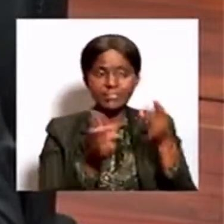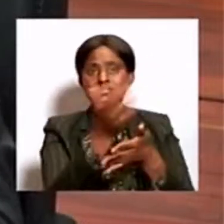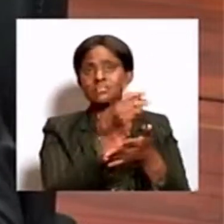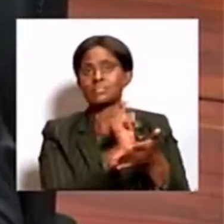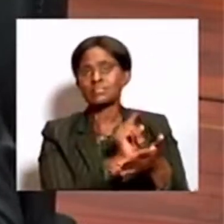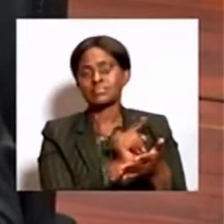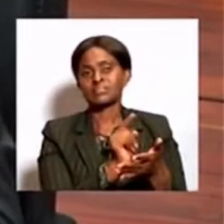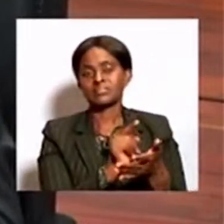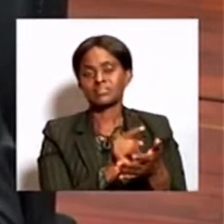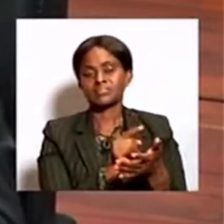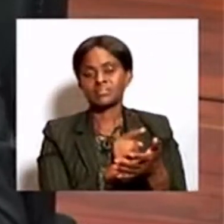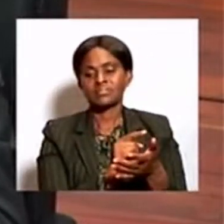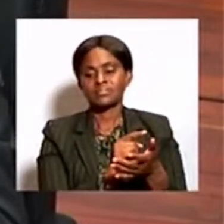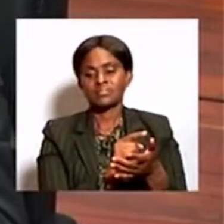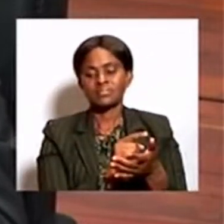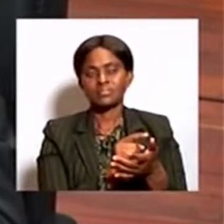collector